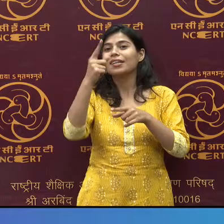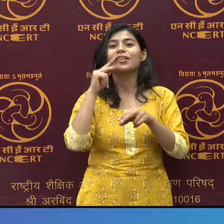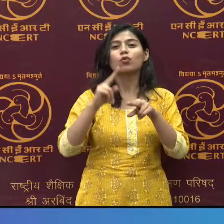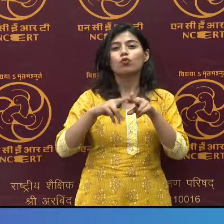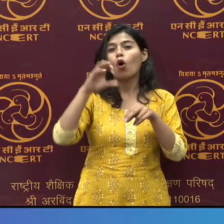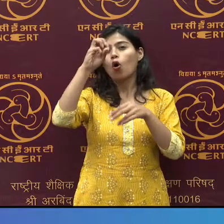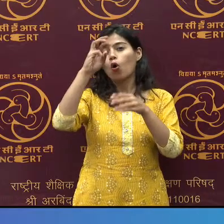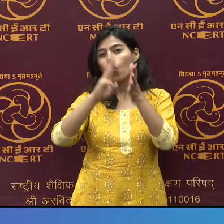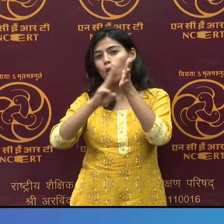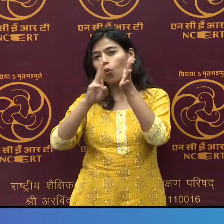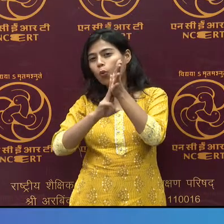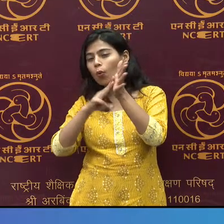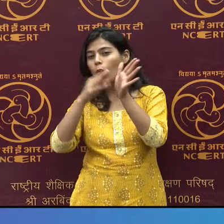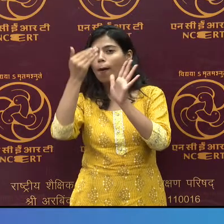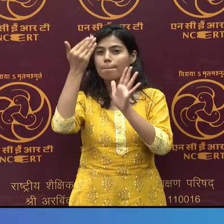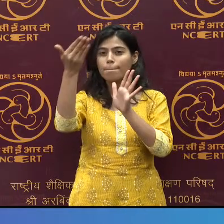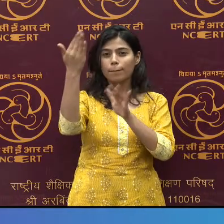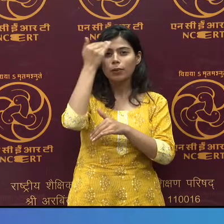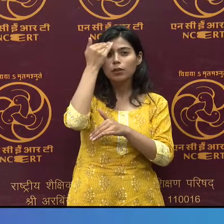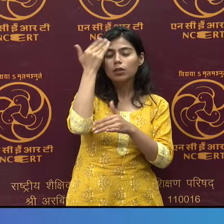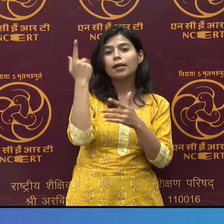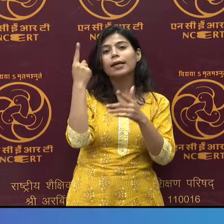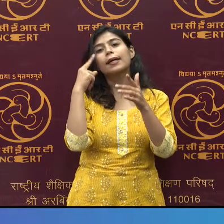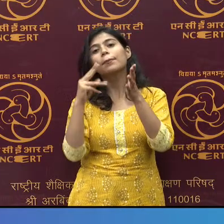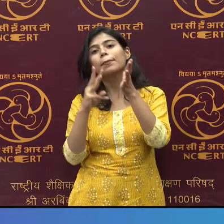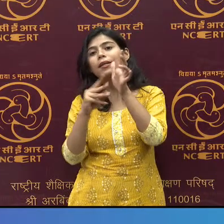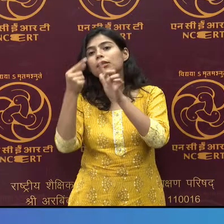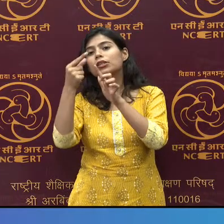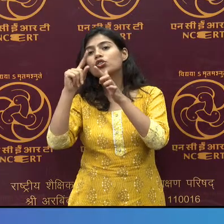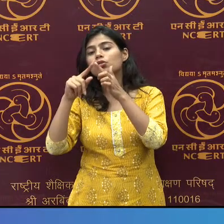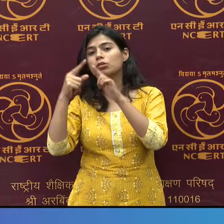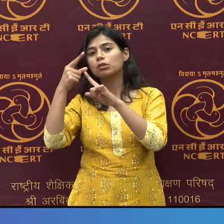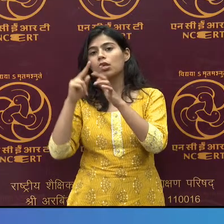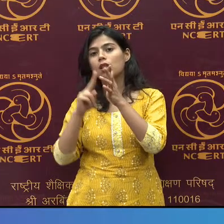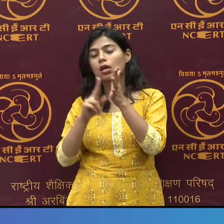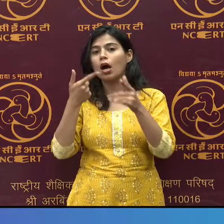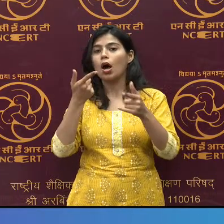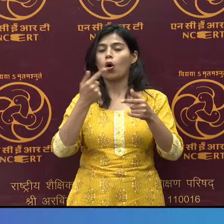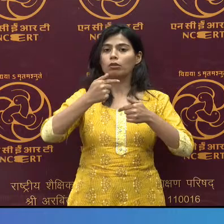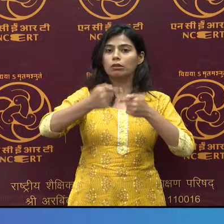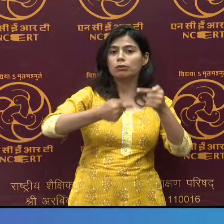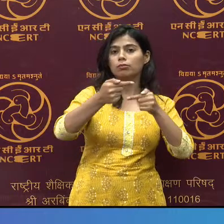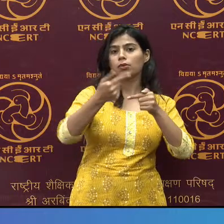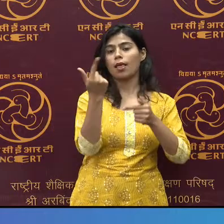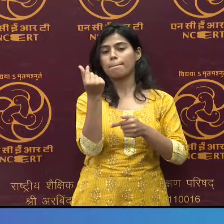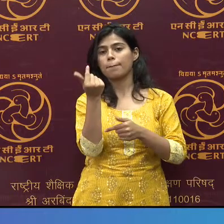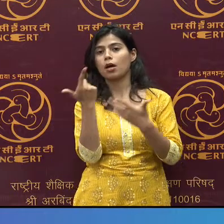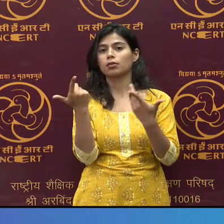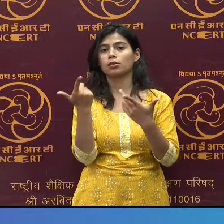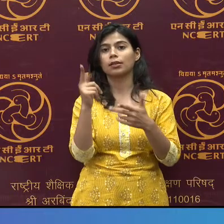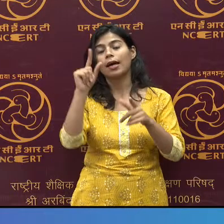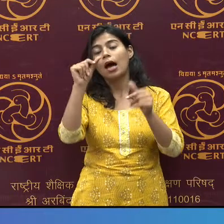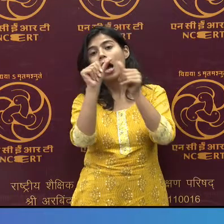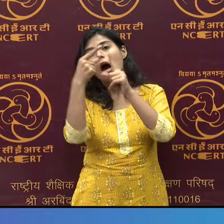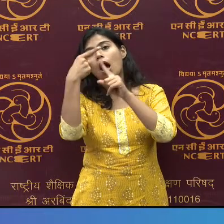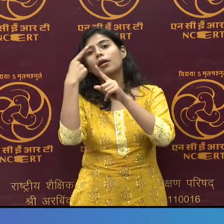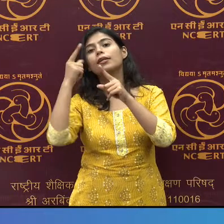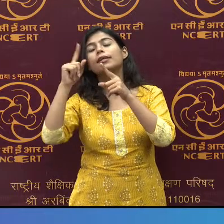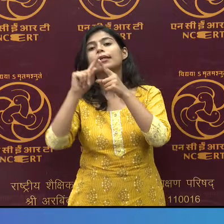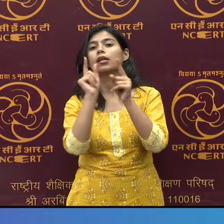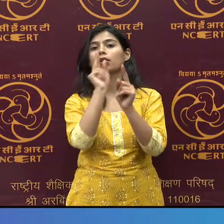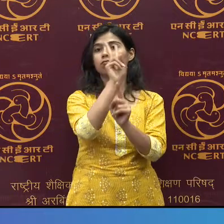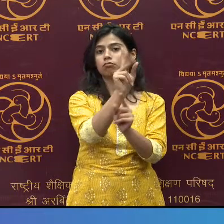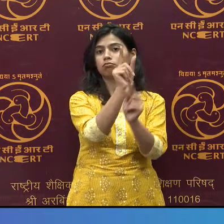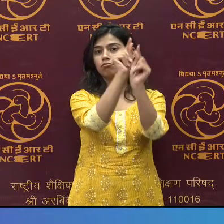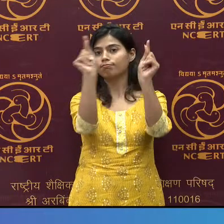person, you will know a lot about inflation and how is it affecting your everyday prices. Write an article in 150 to